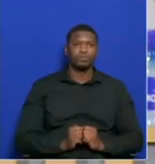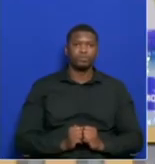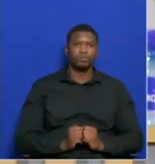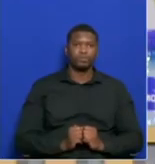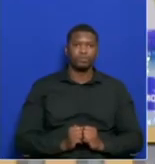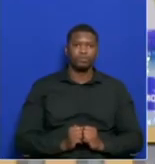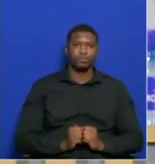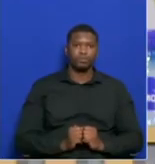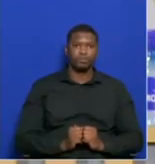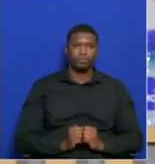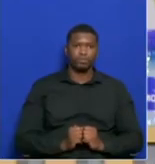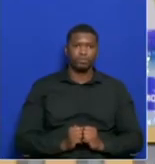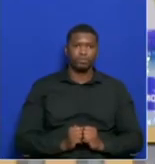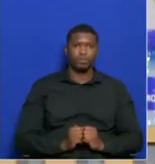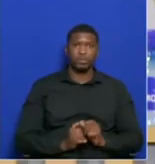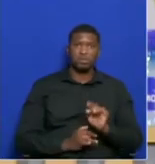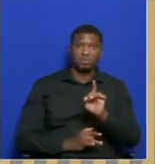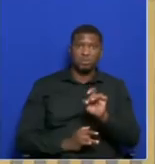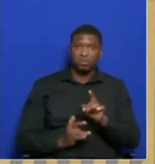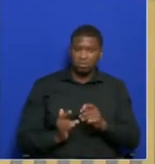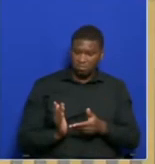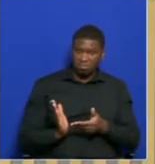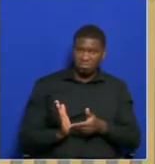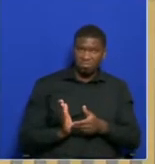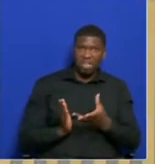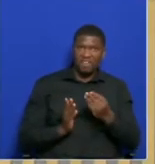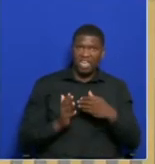Is there any salient point we want to deal with here?